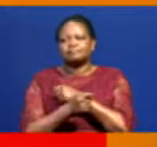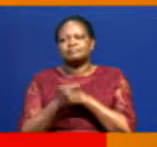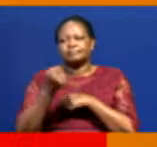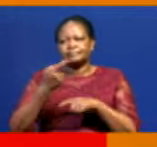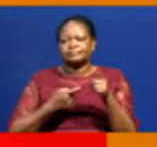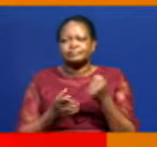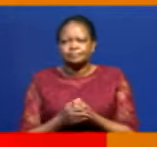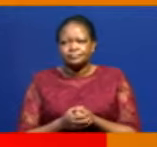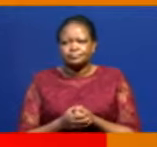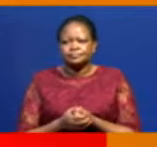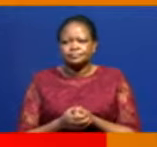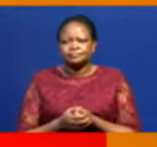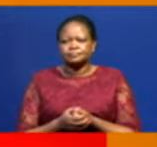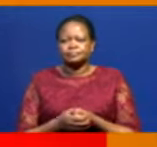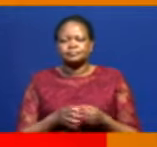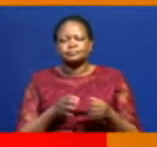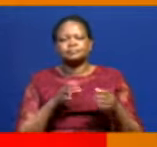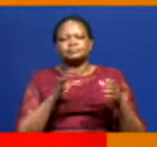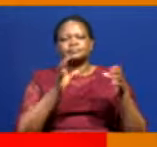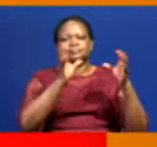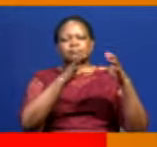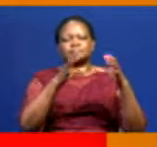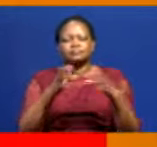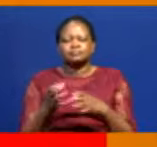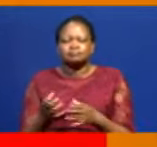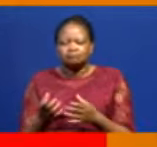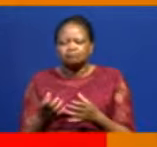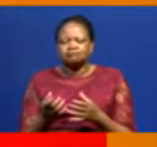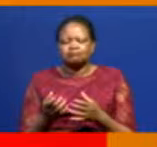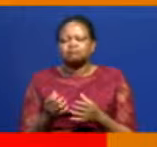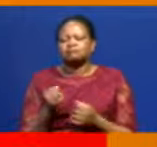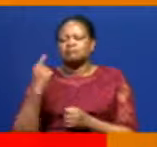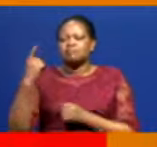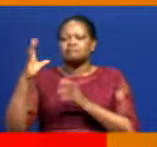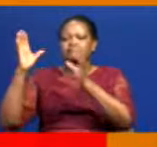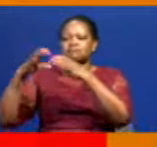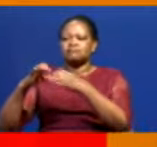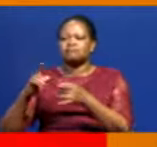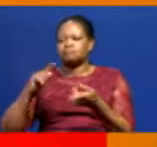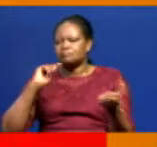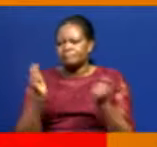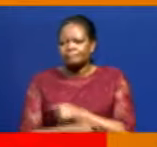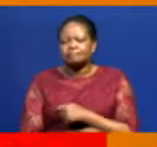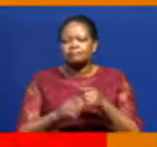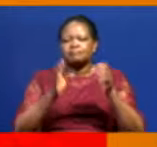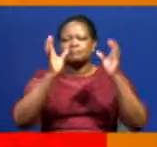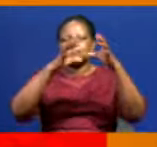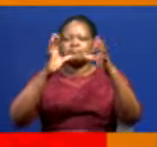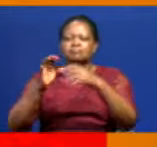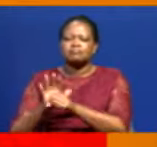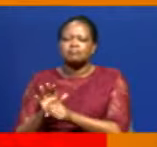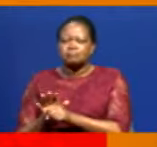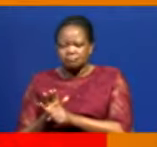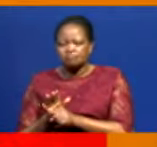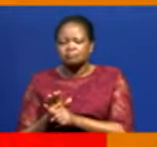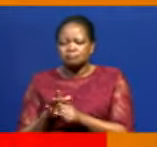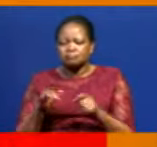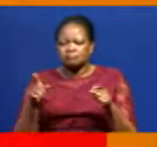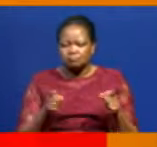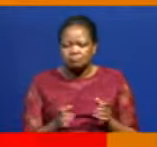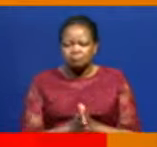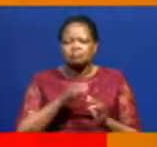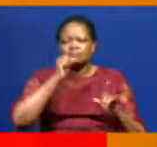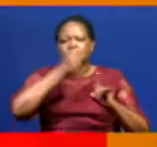from, you know, multi-party, single-party rule to multi-partyism. Fast forward to the agitation towards